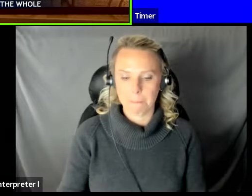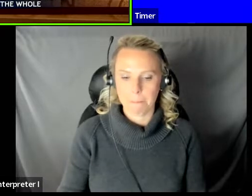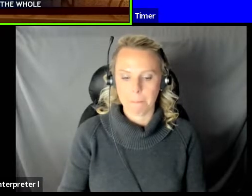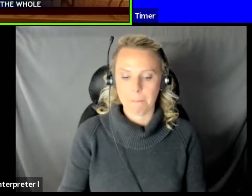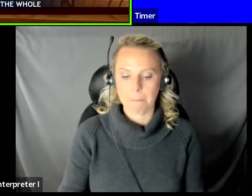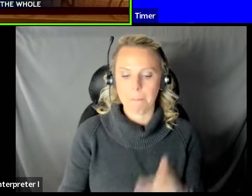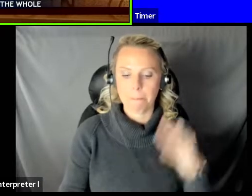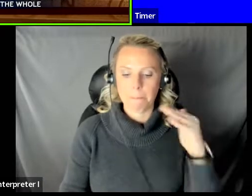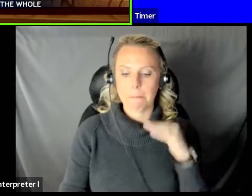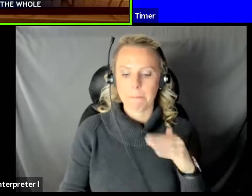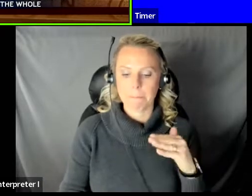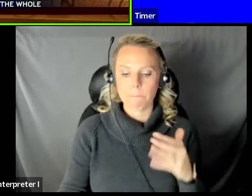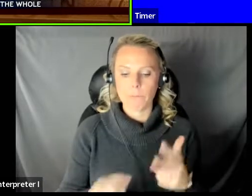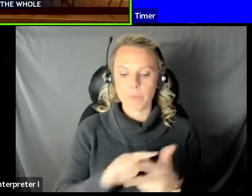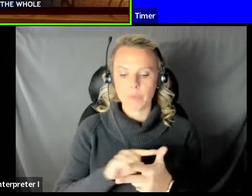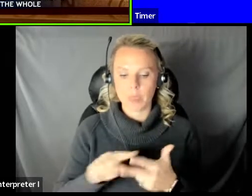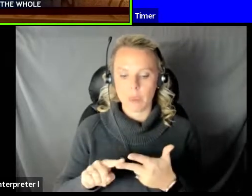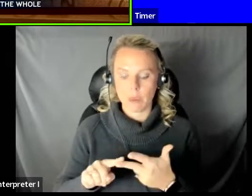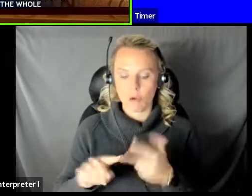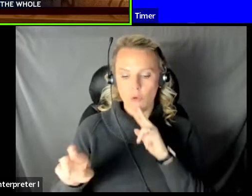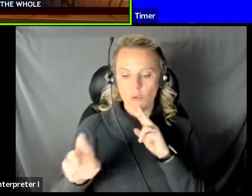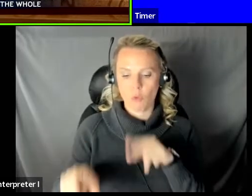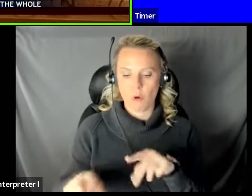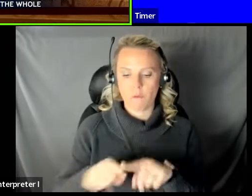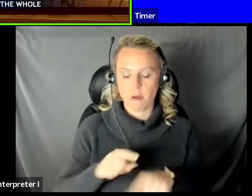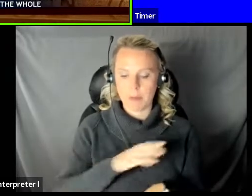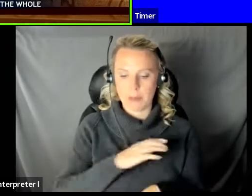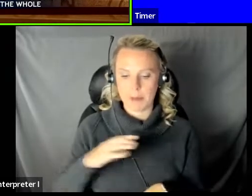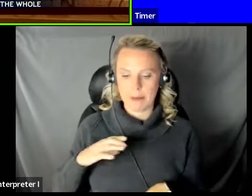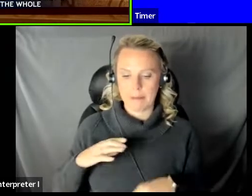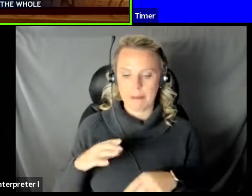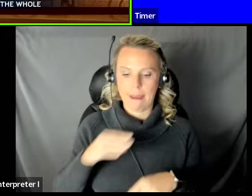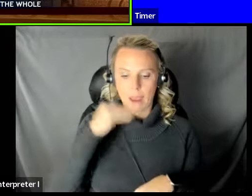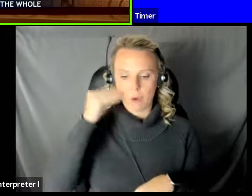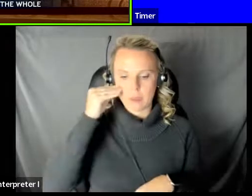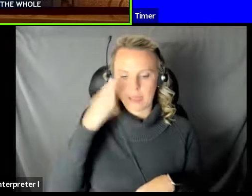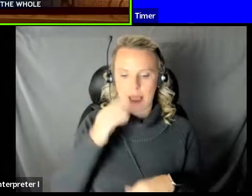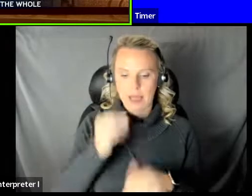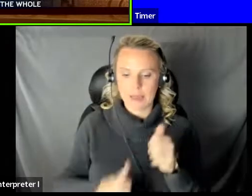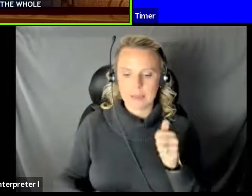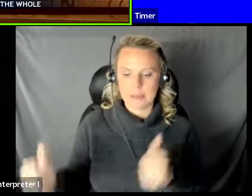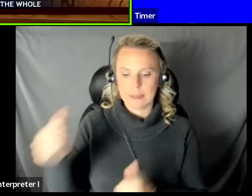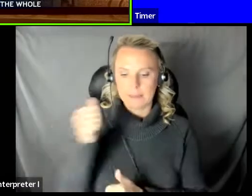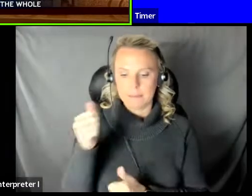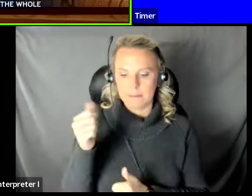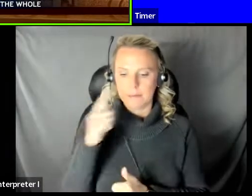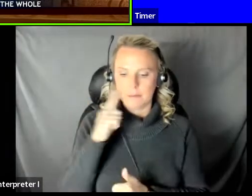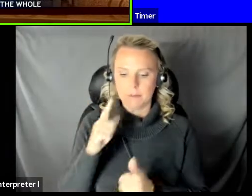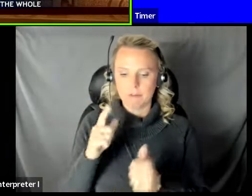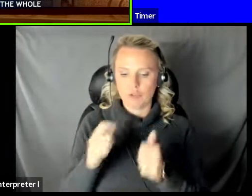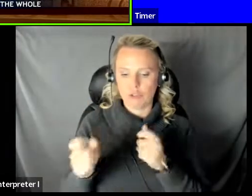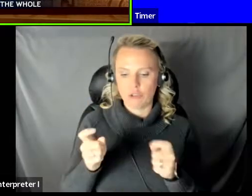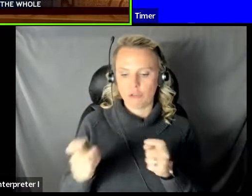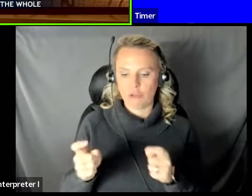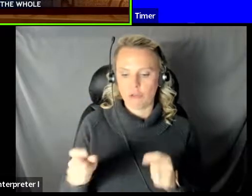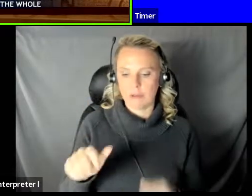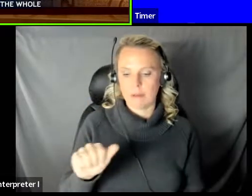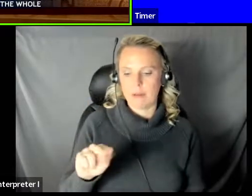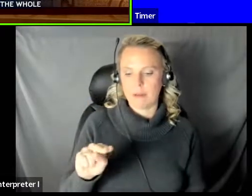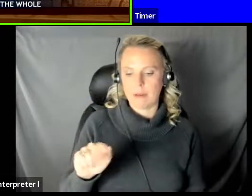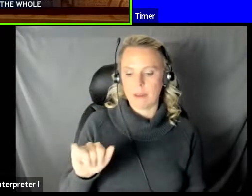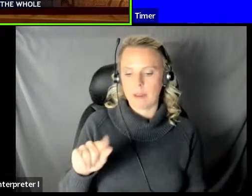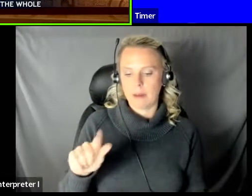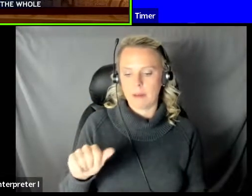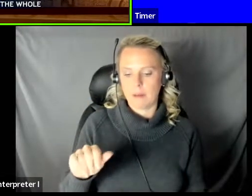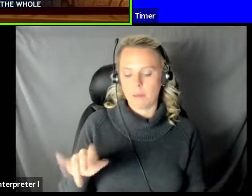The next three measures were reported out of the Committee on Housing and Executive Administration, chaired by Councilmember Anita Bonds. Each